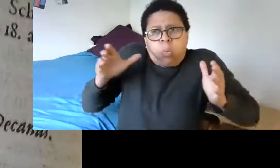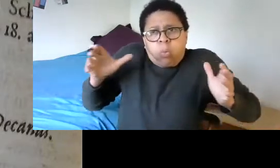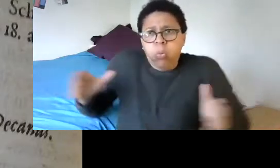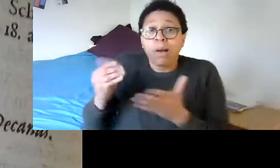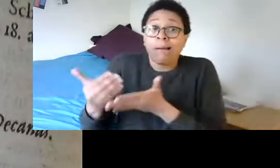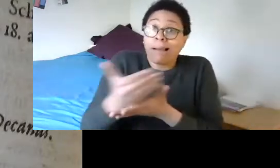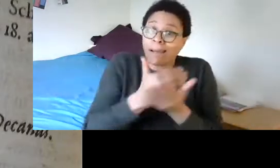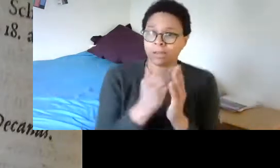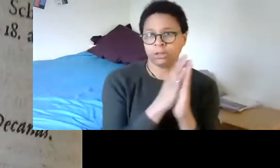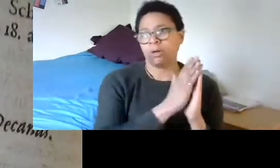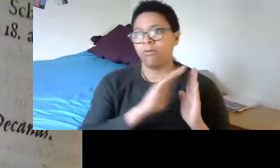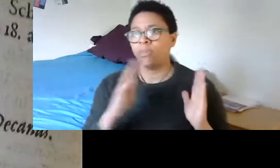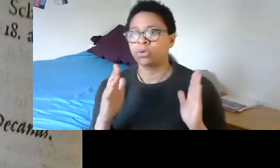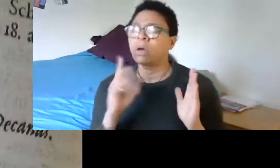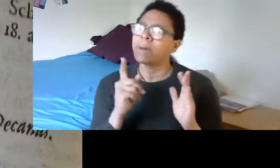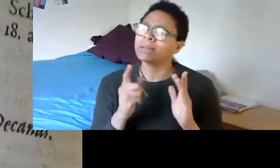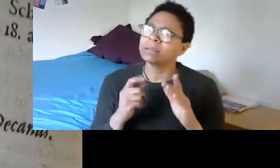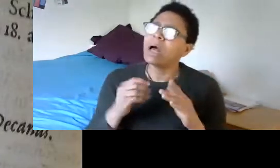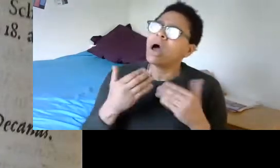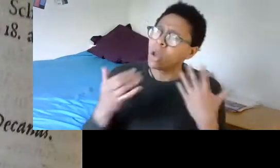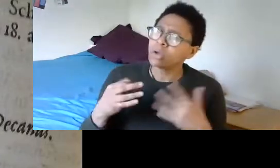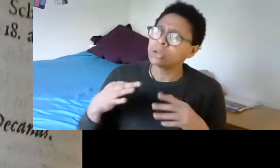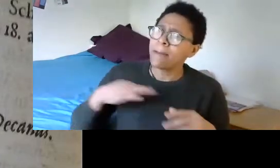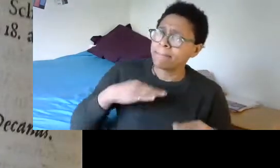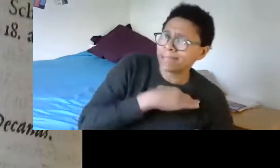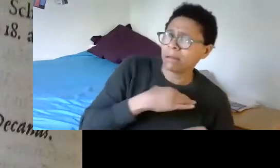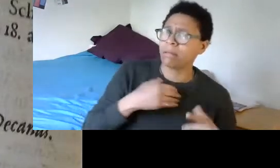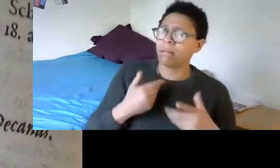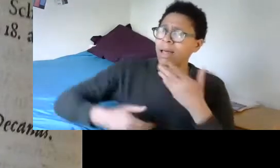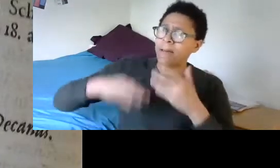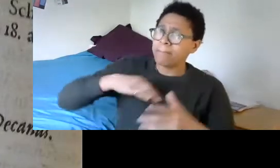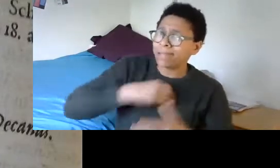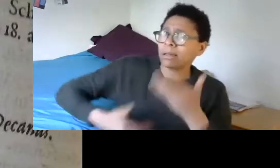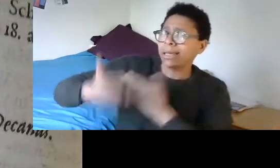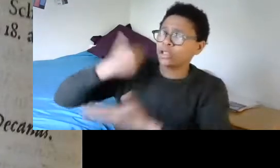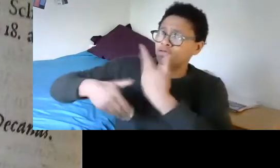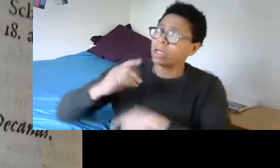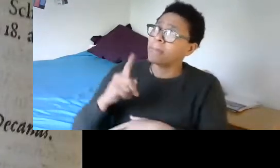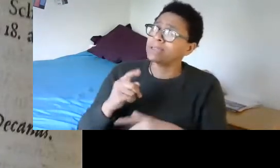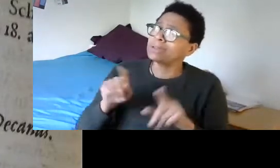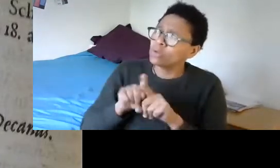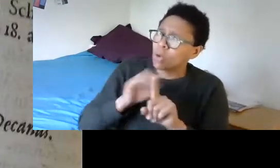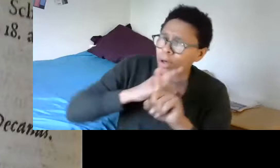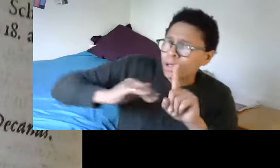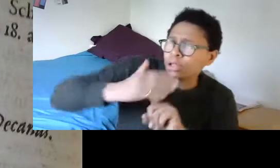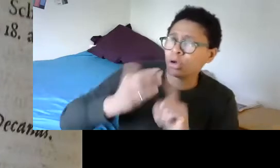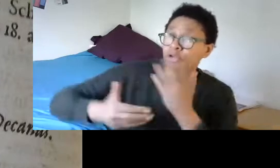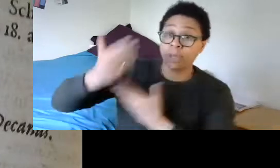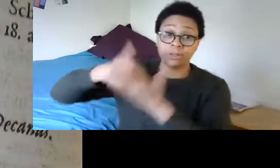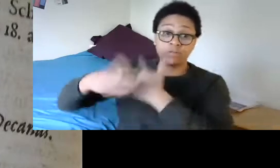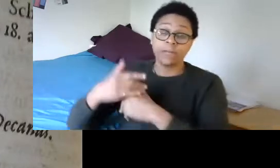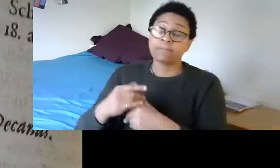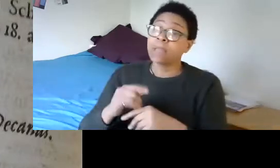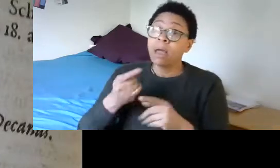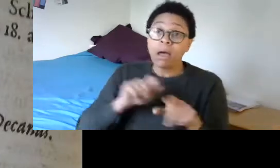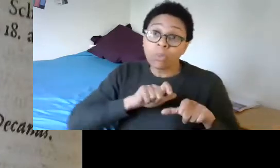they also cover the socio-cultural aspects of health and medicine. And we continue to build that collection today. There are also thousands